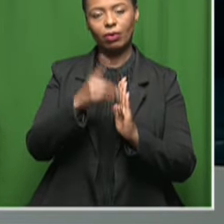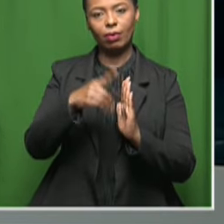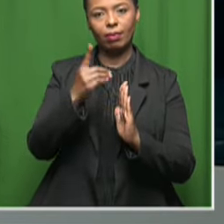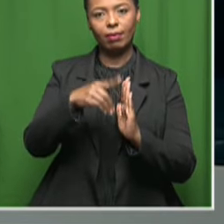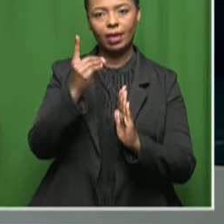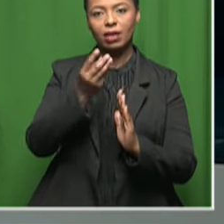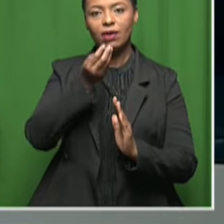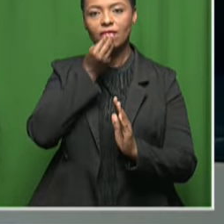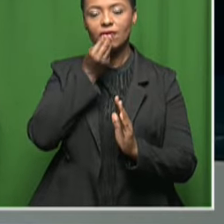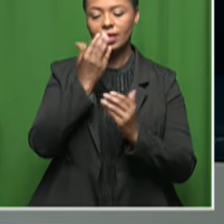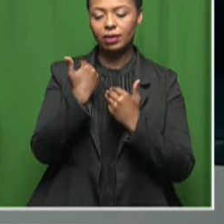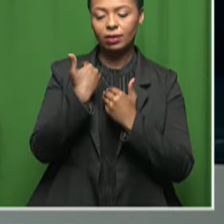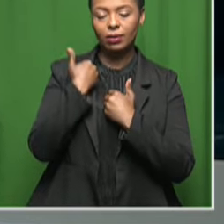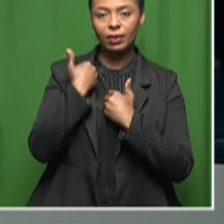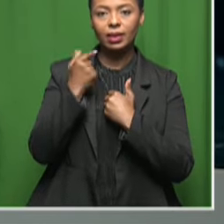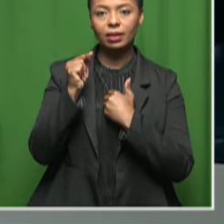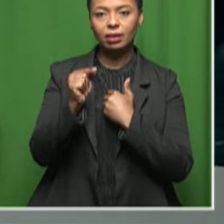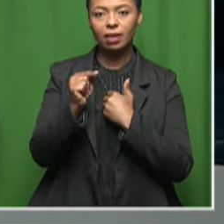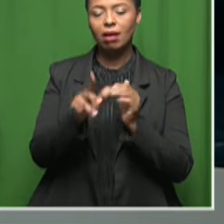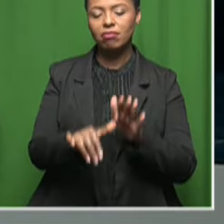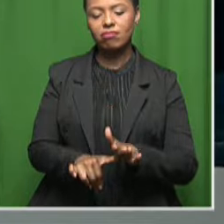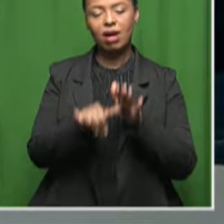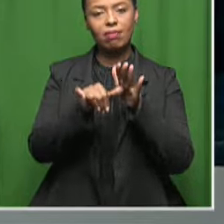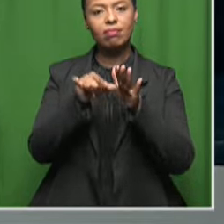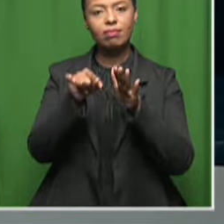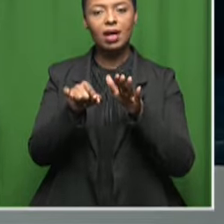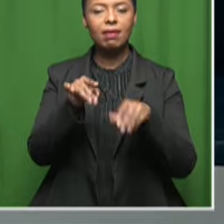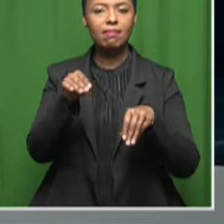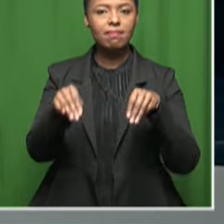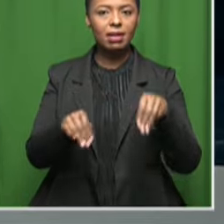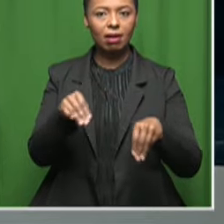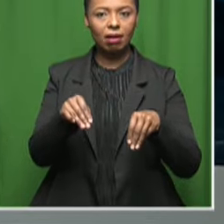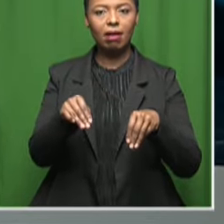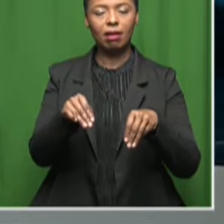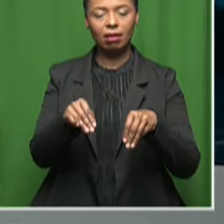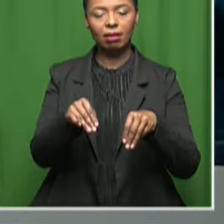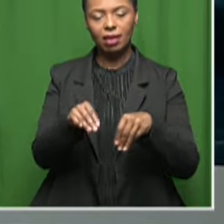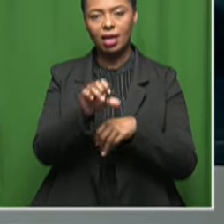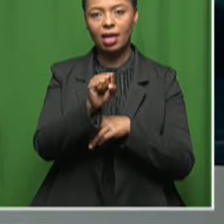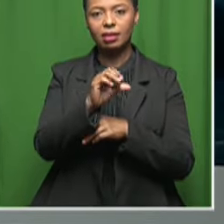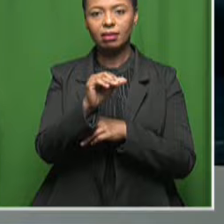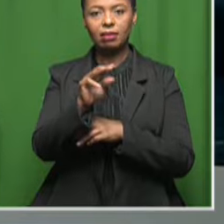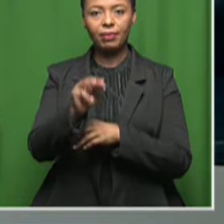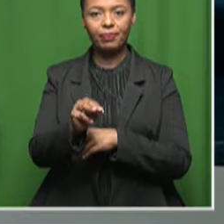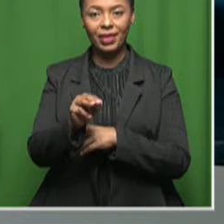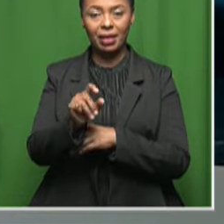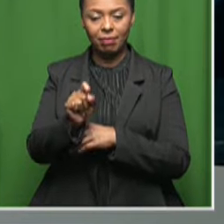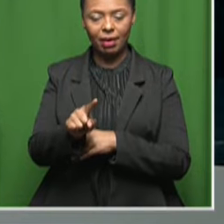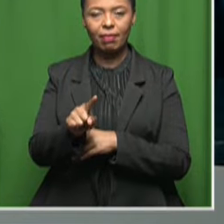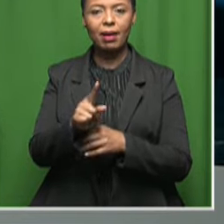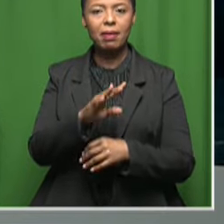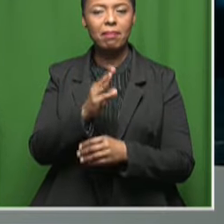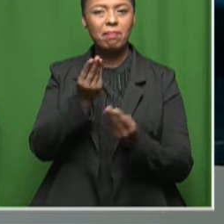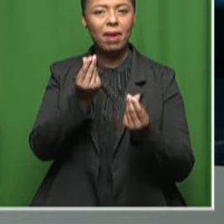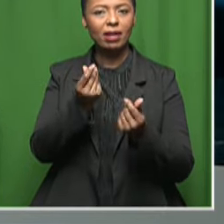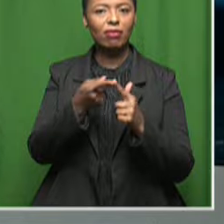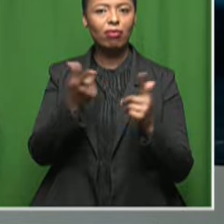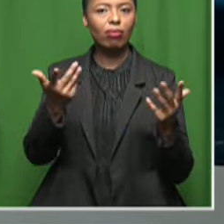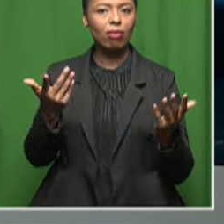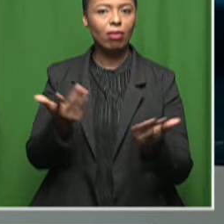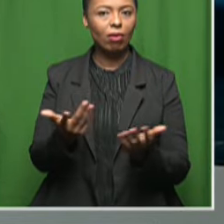of food insecurity, in the context of critical minerals and supply chains and beneficiation, has been the money. Where does the money come